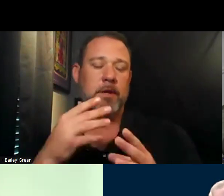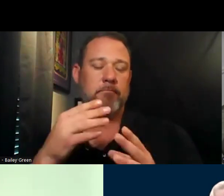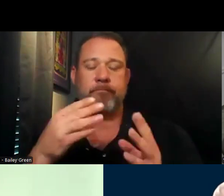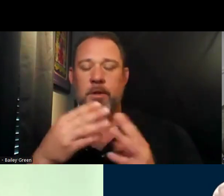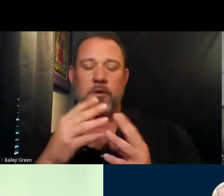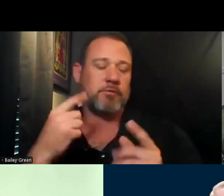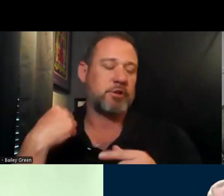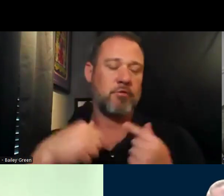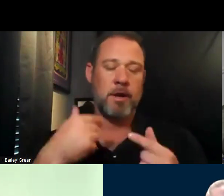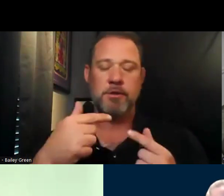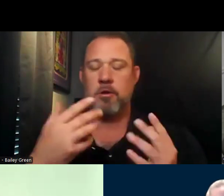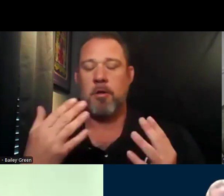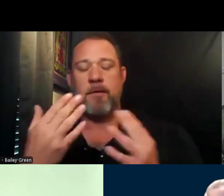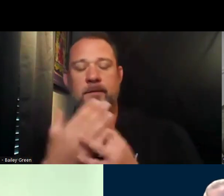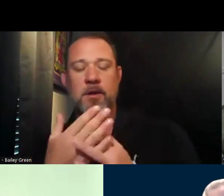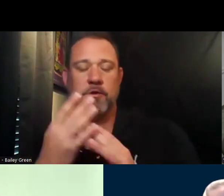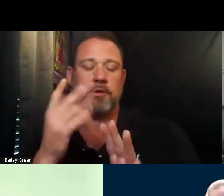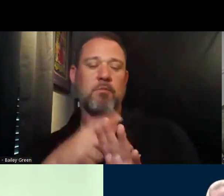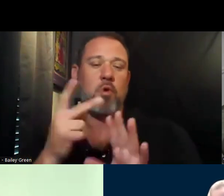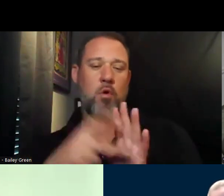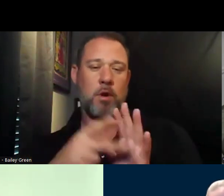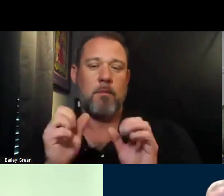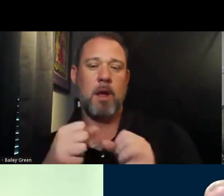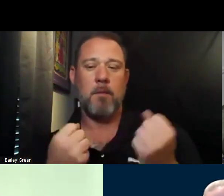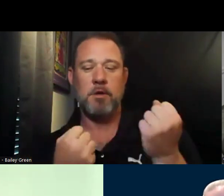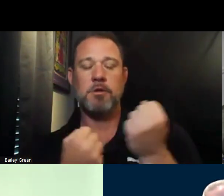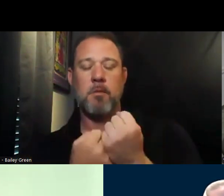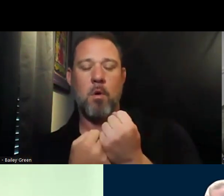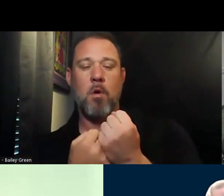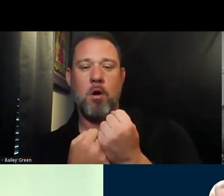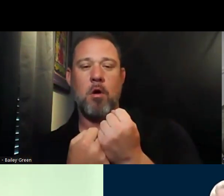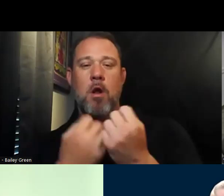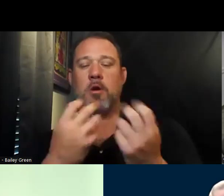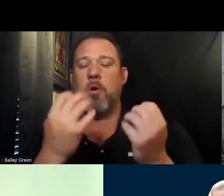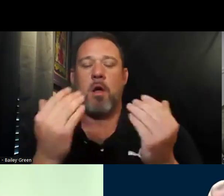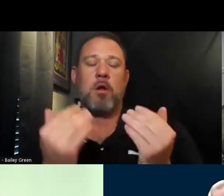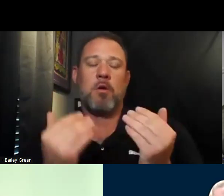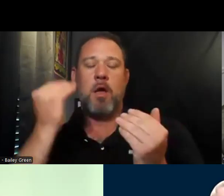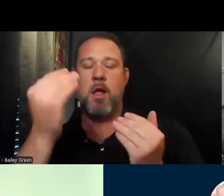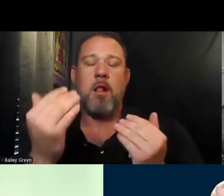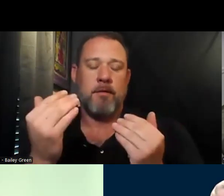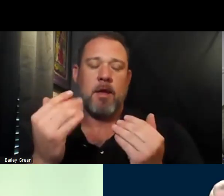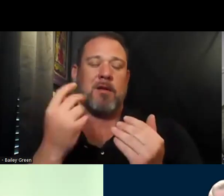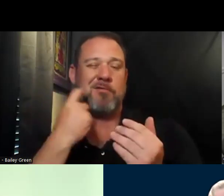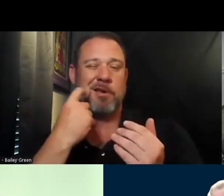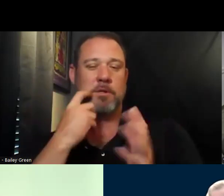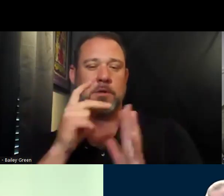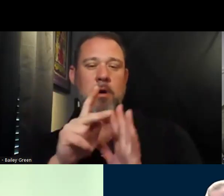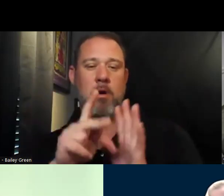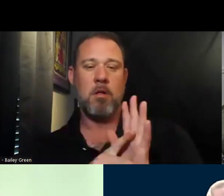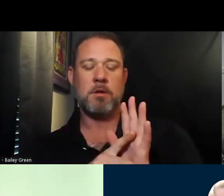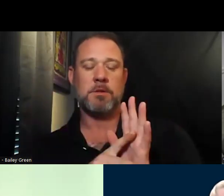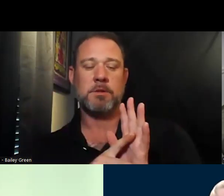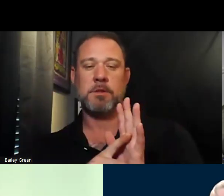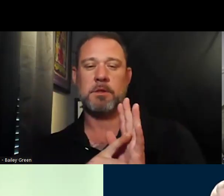activities, interventions, and programs that could be supported. I just wanted to elevate also a recent policy brief that just makes